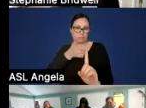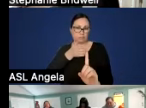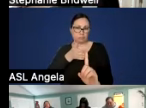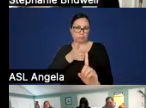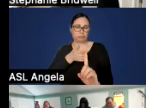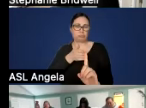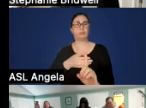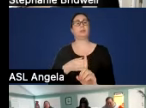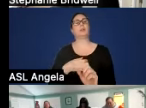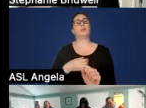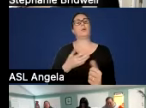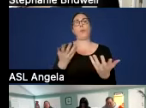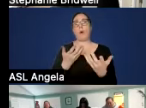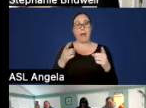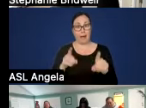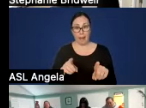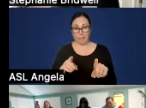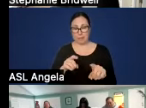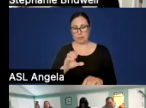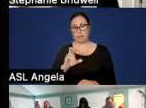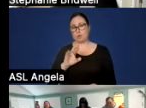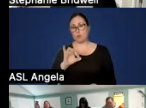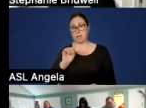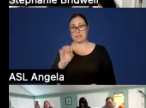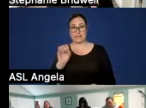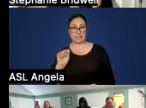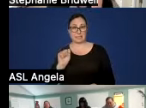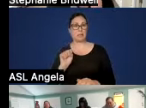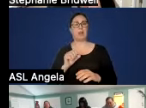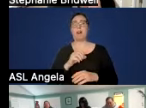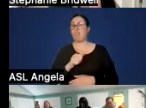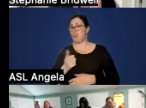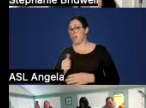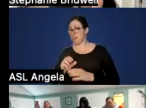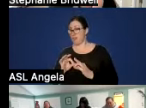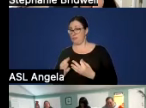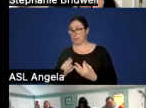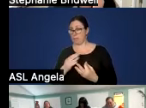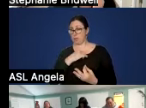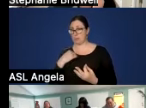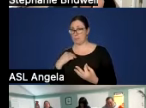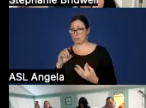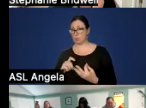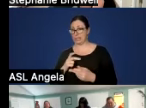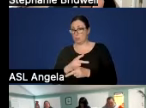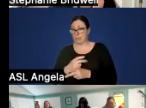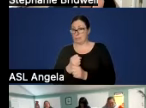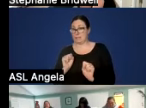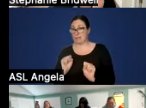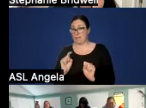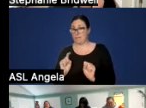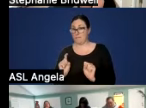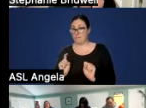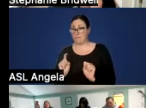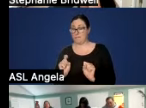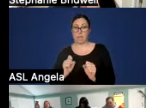there other family members or other victims that we want to be also keeping safe? Helping provide